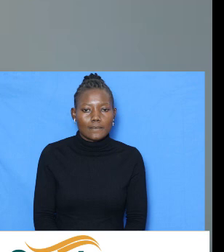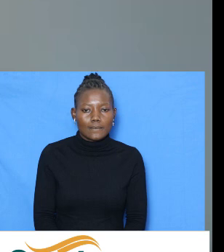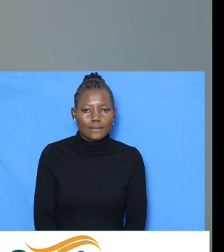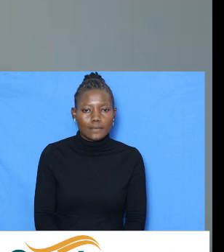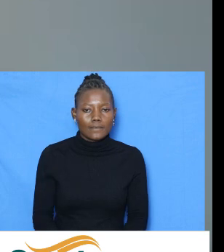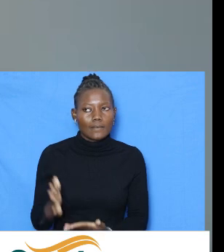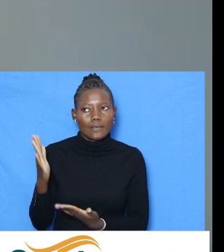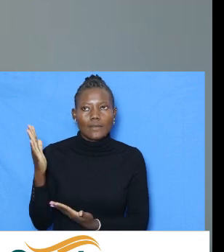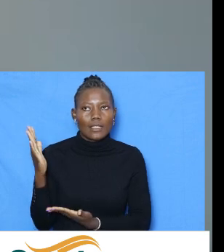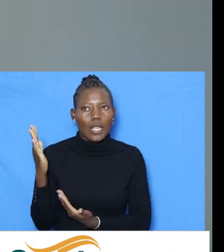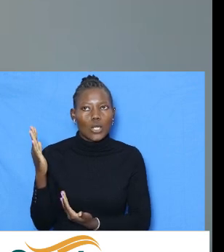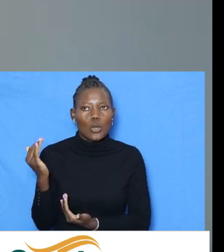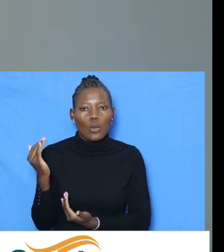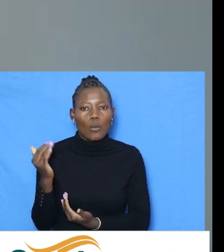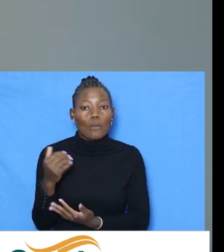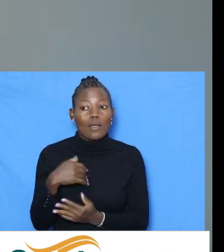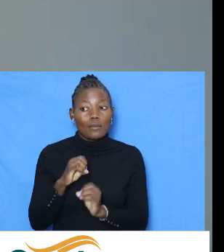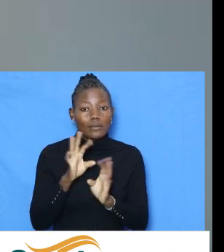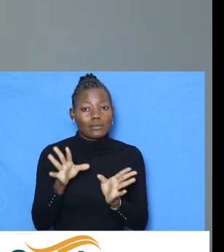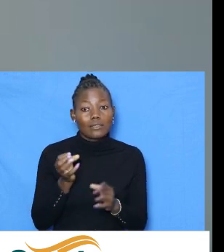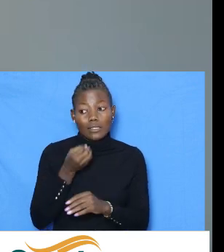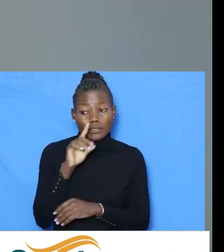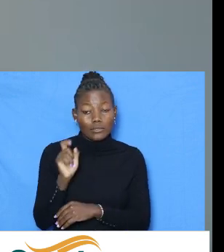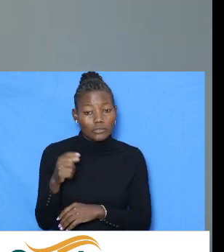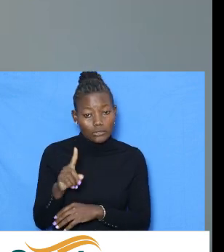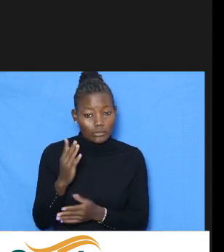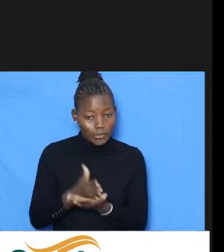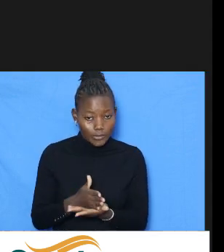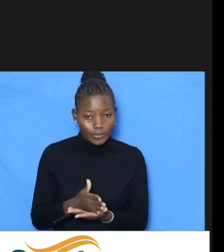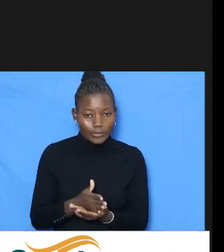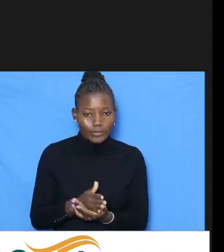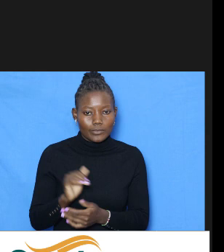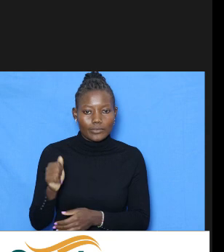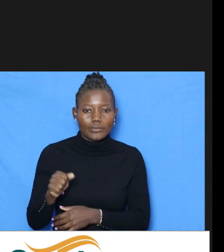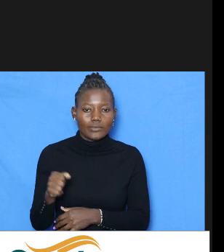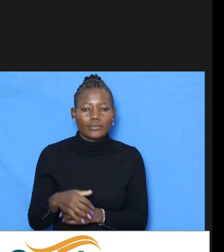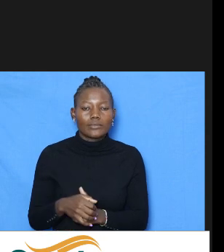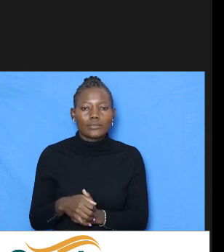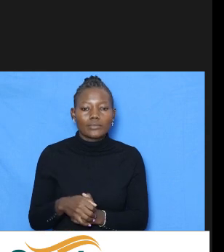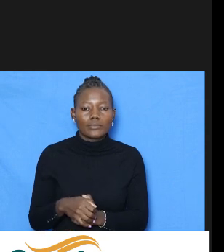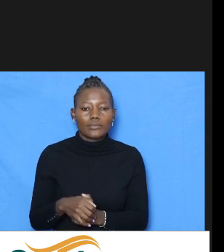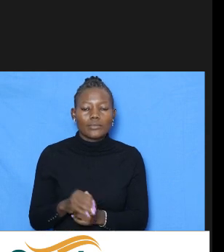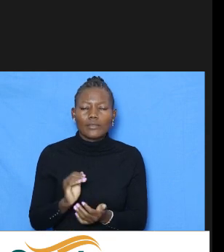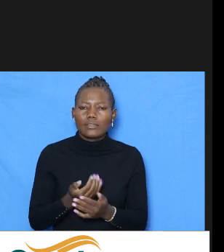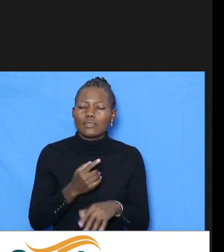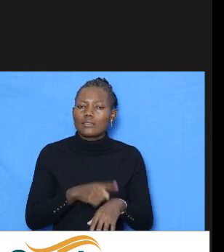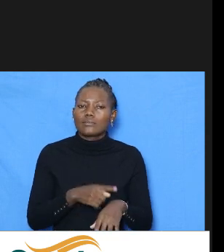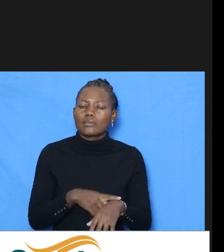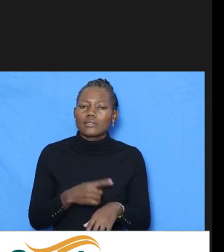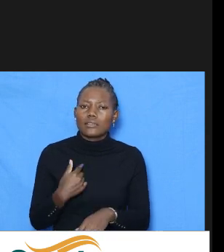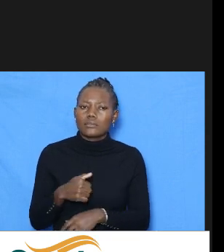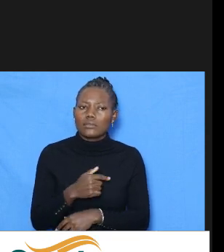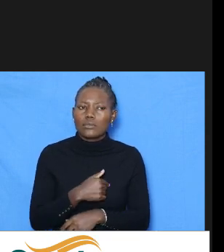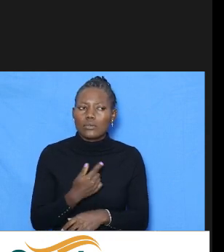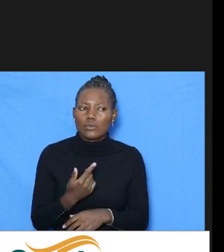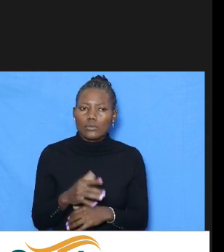I have answered your question, John. Yeah, you have. Is sometimes